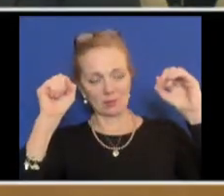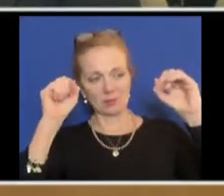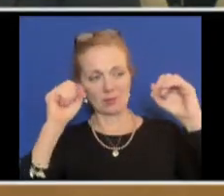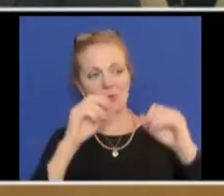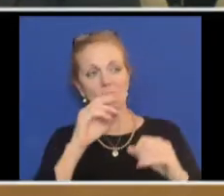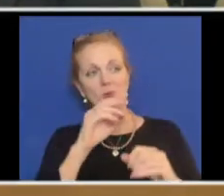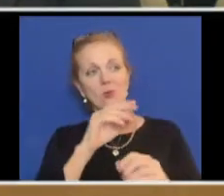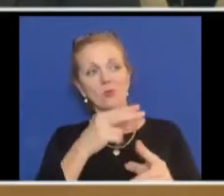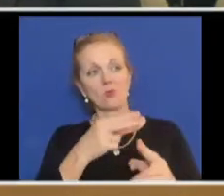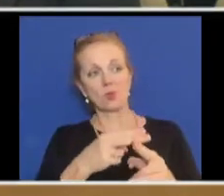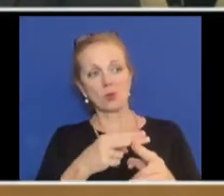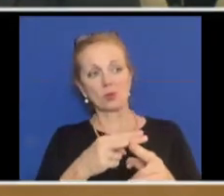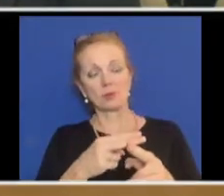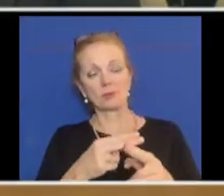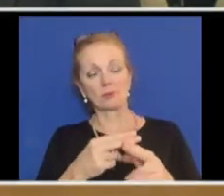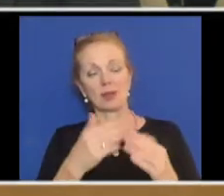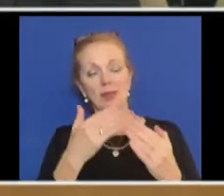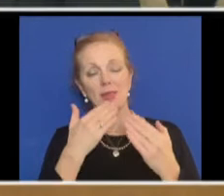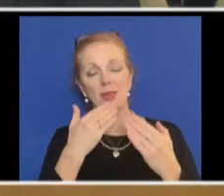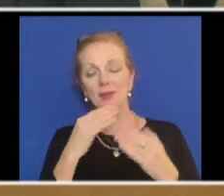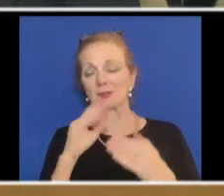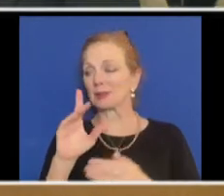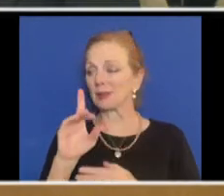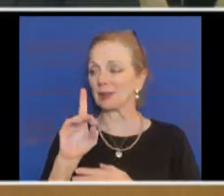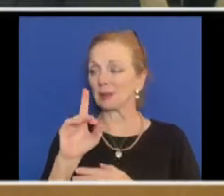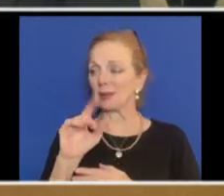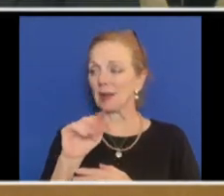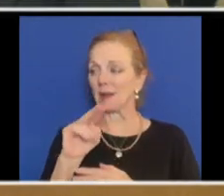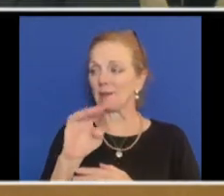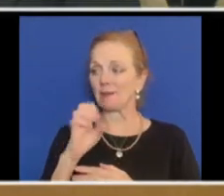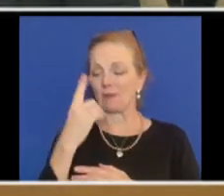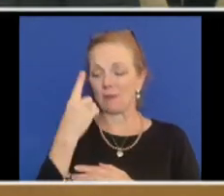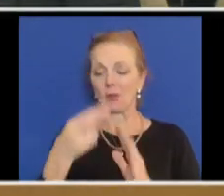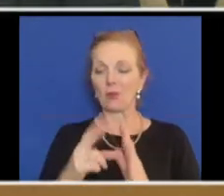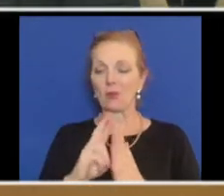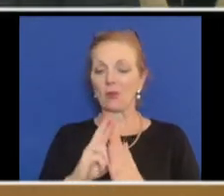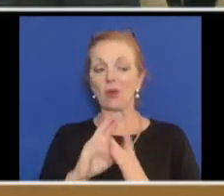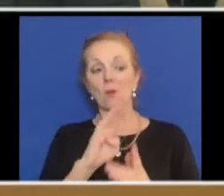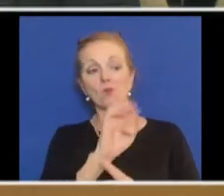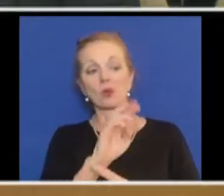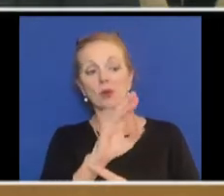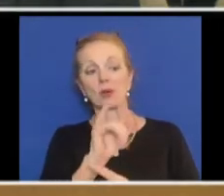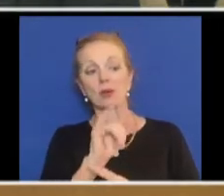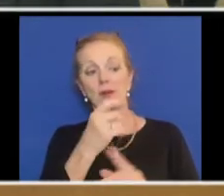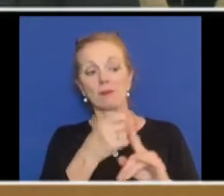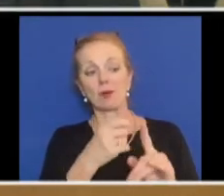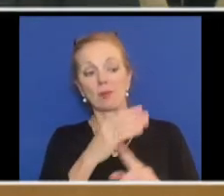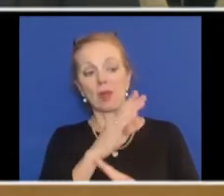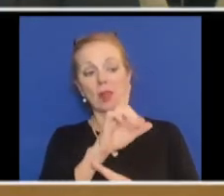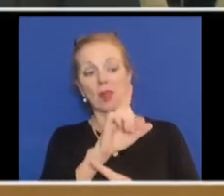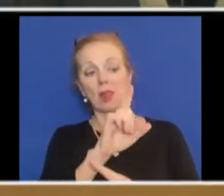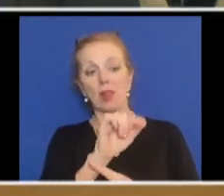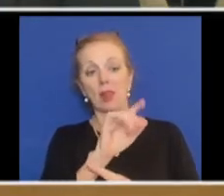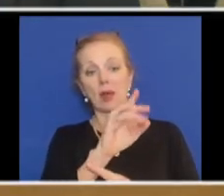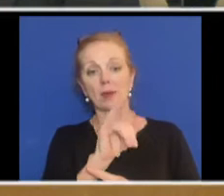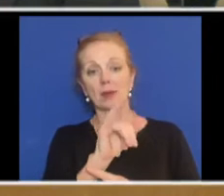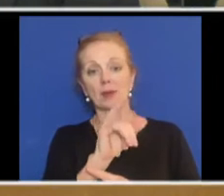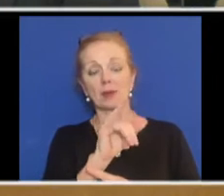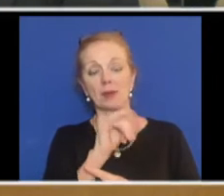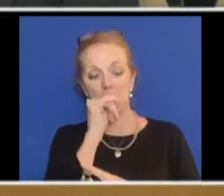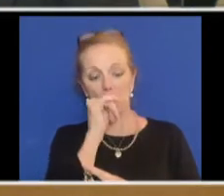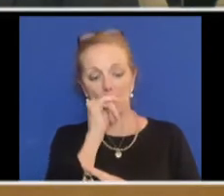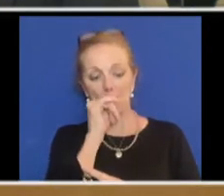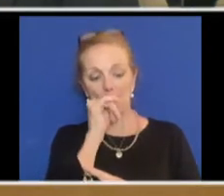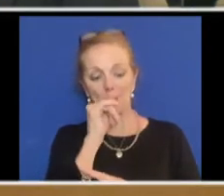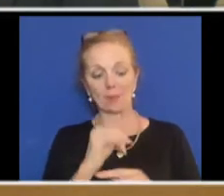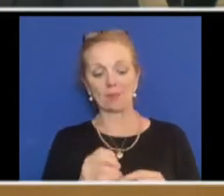behalf of the petitioner thanks Dave for the overview and Brittany for fetching me from the lobby sorry that case went faster than I expected